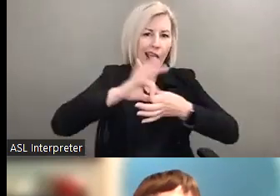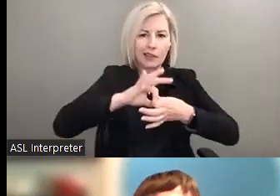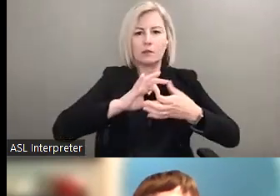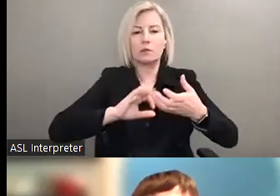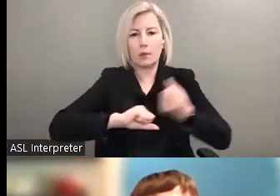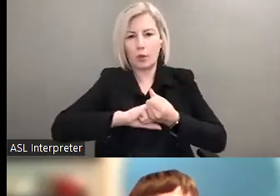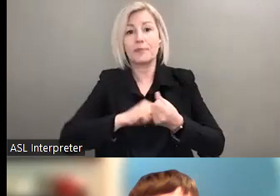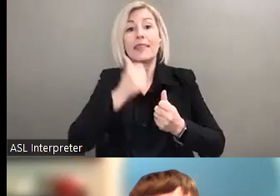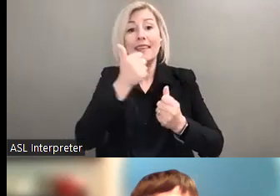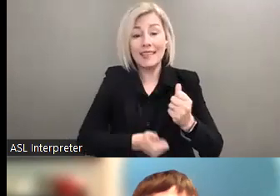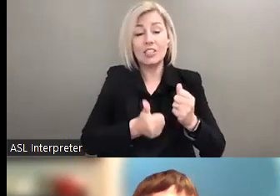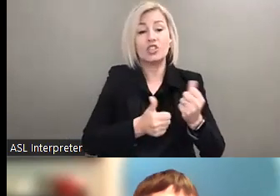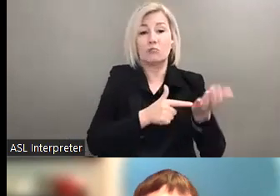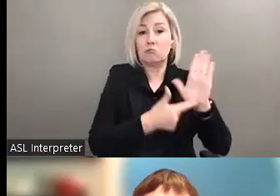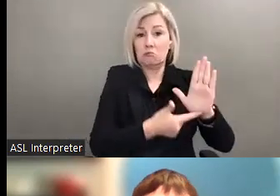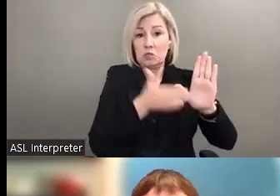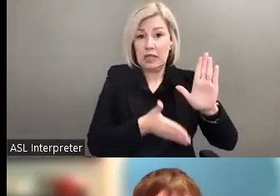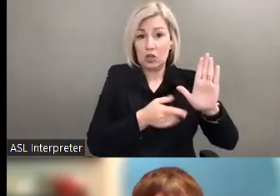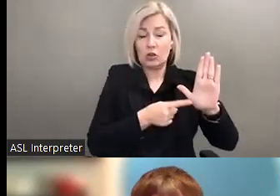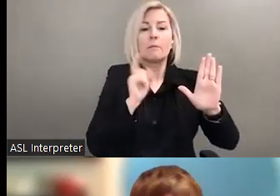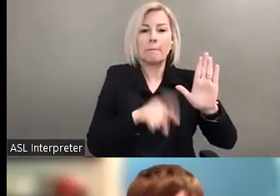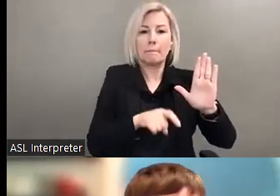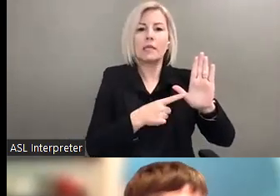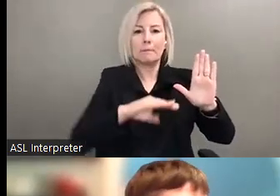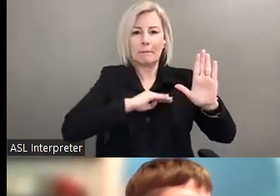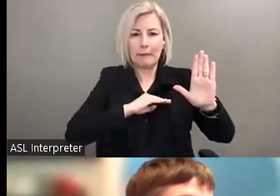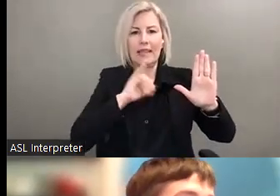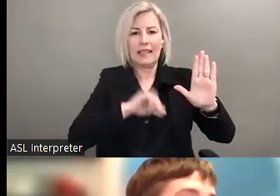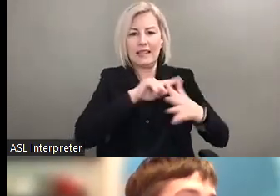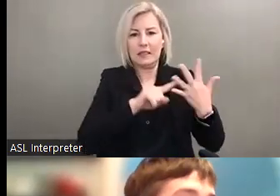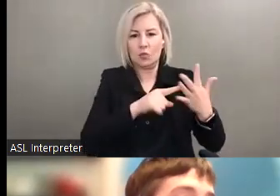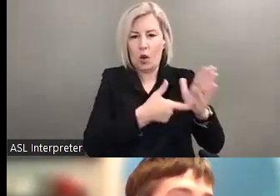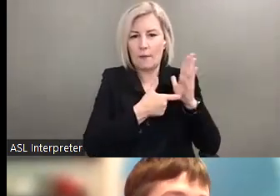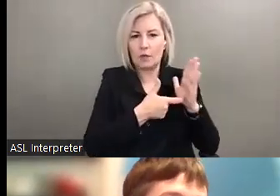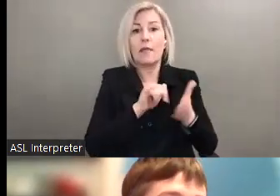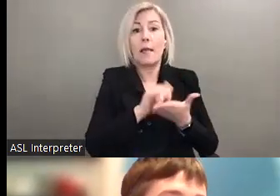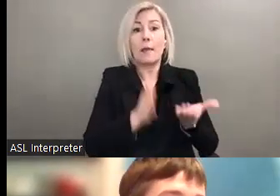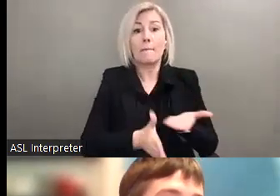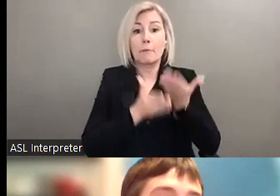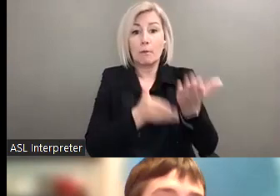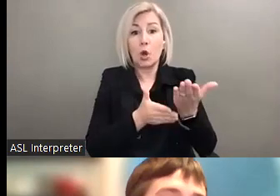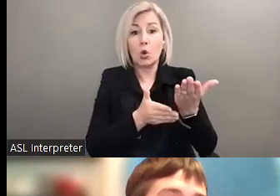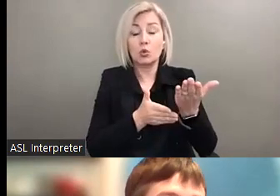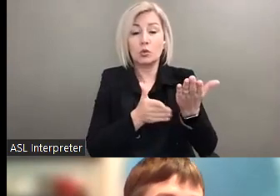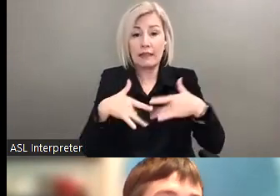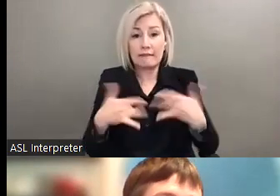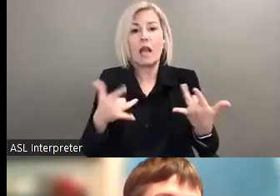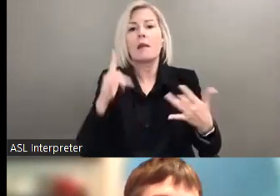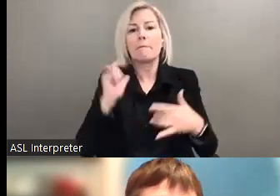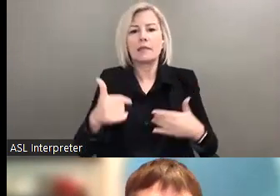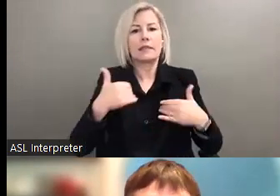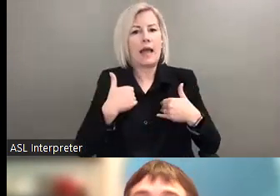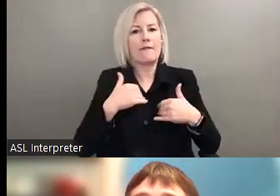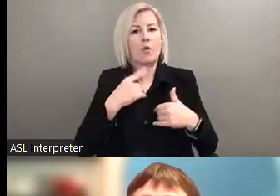Each presenter in the consortium must meet these requirements: that the proposed engagement needs to include at least